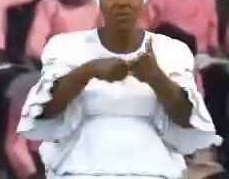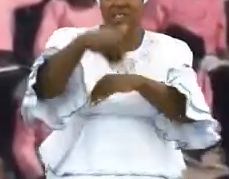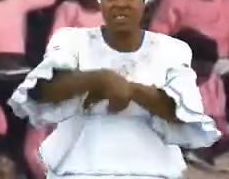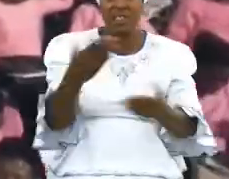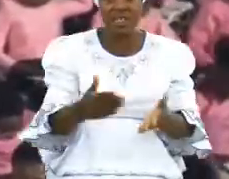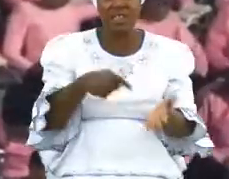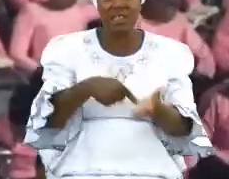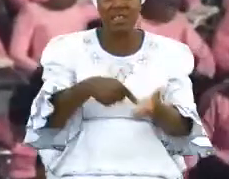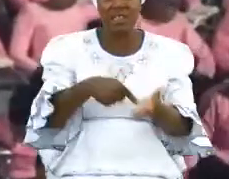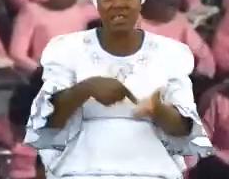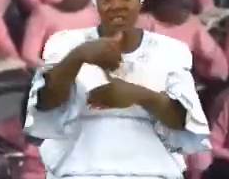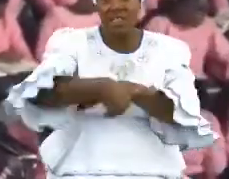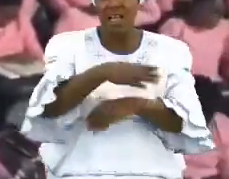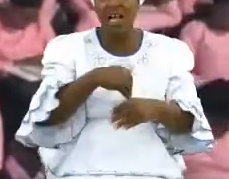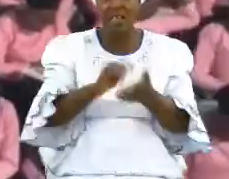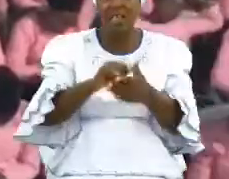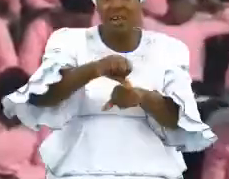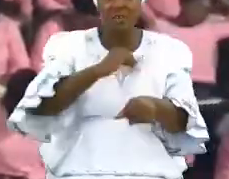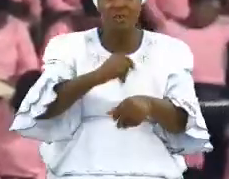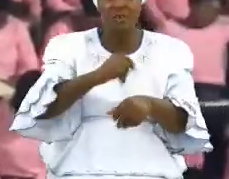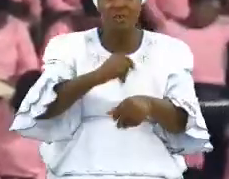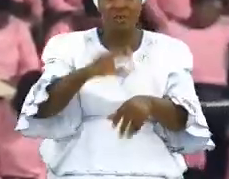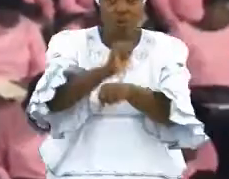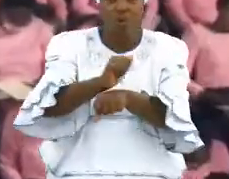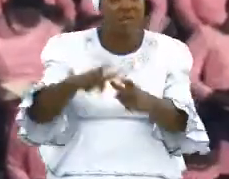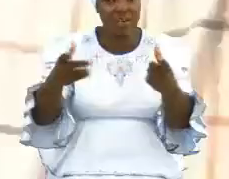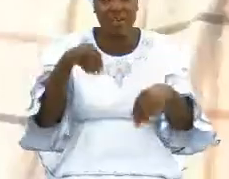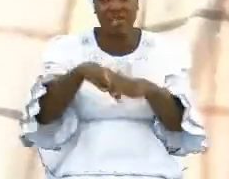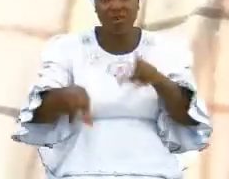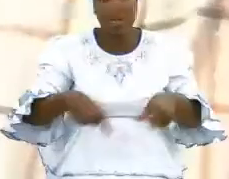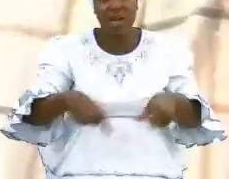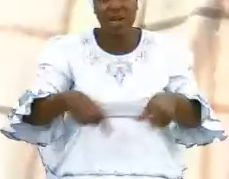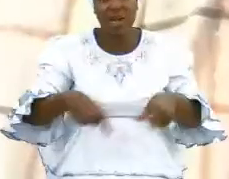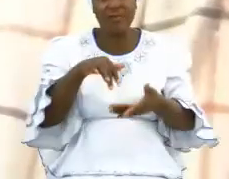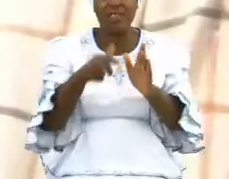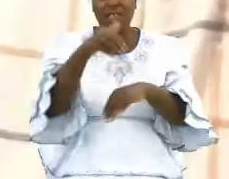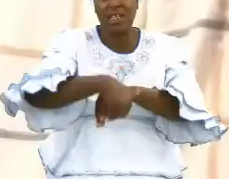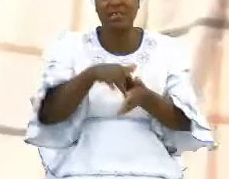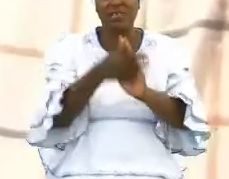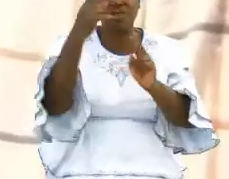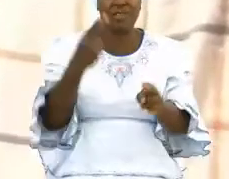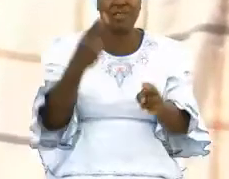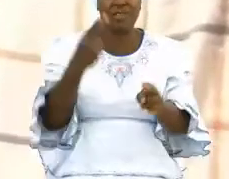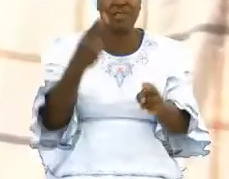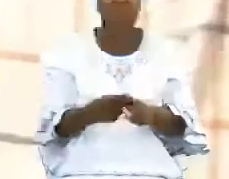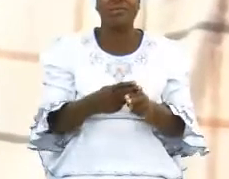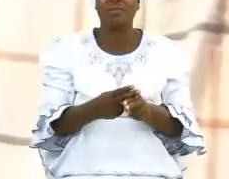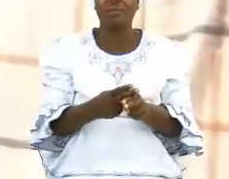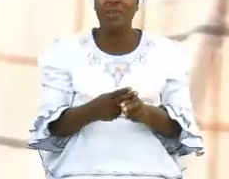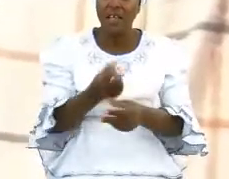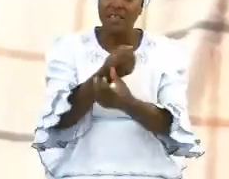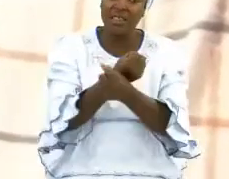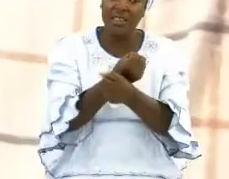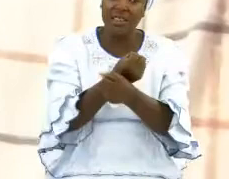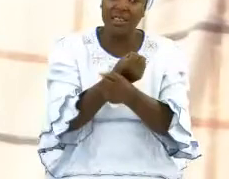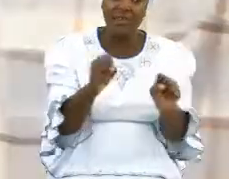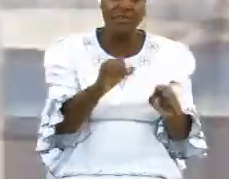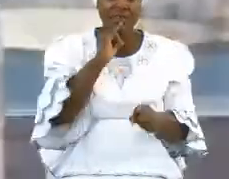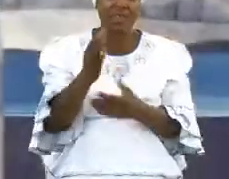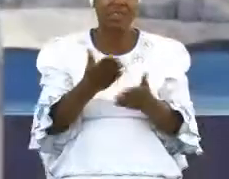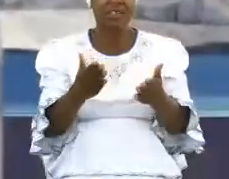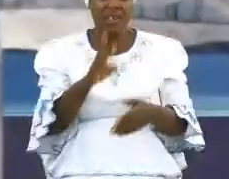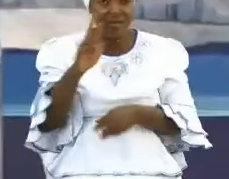will work mightily in your life tonight in Jesus' name. Salvation available. Are you